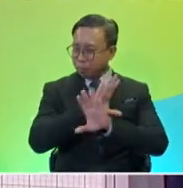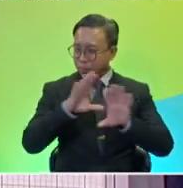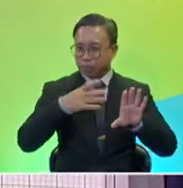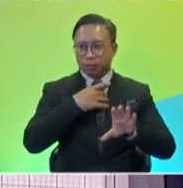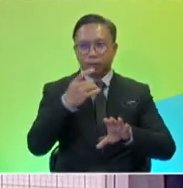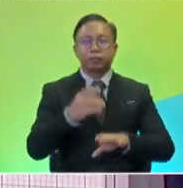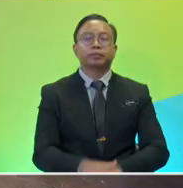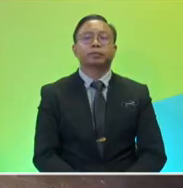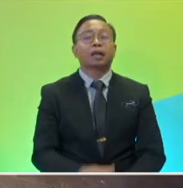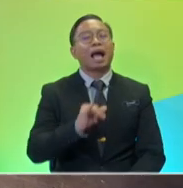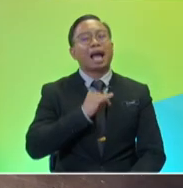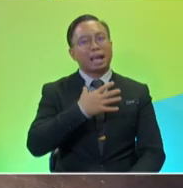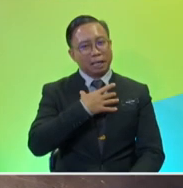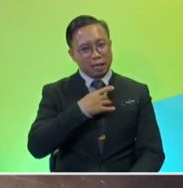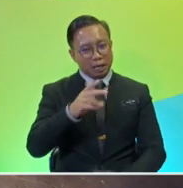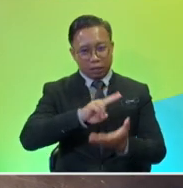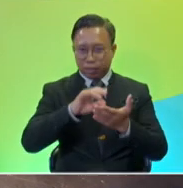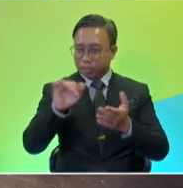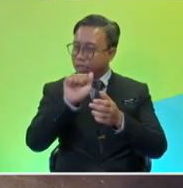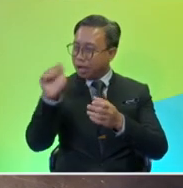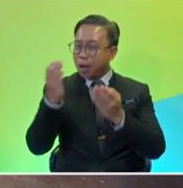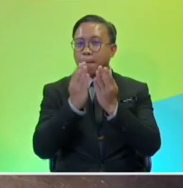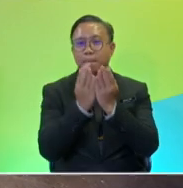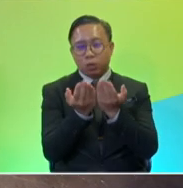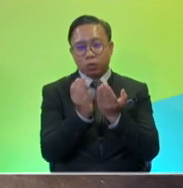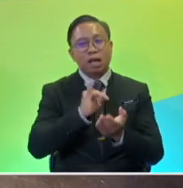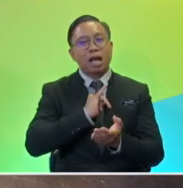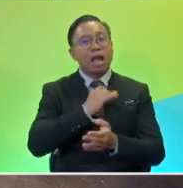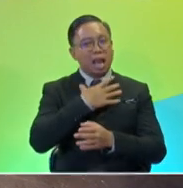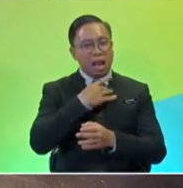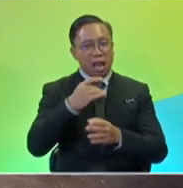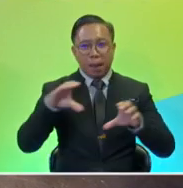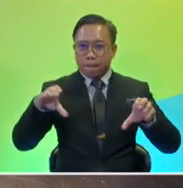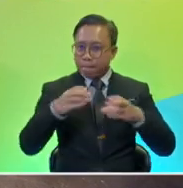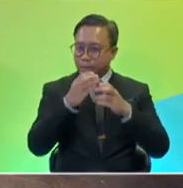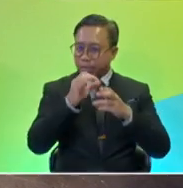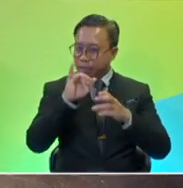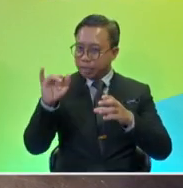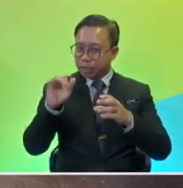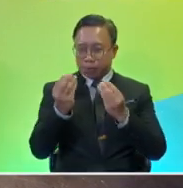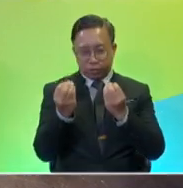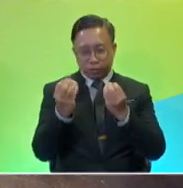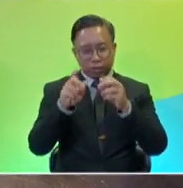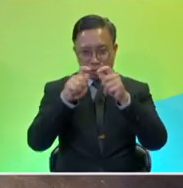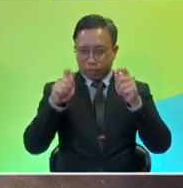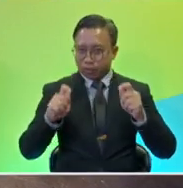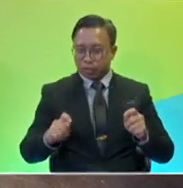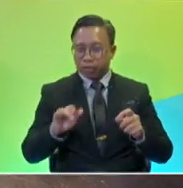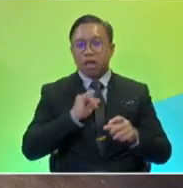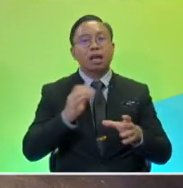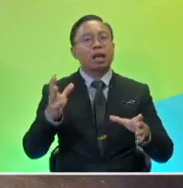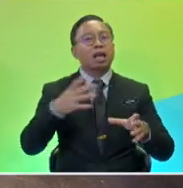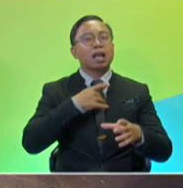first. I like reading a book. I like making sandcastle. I like